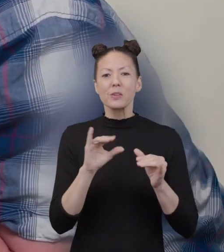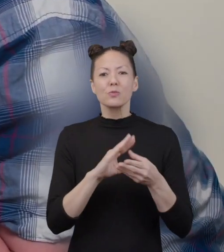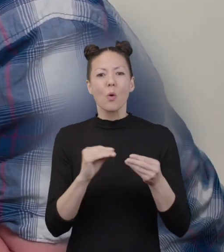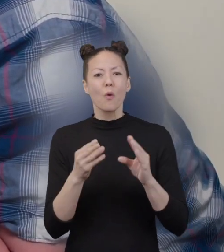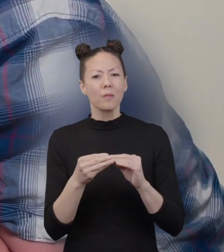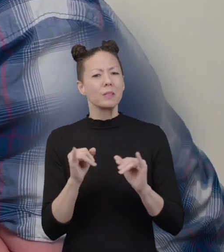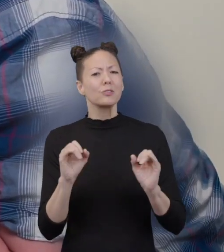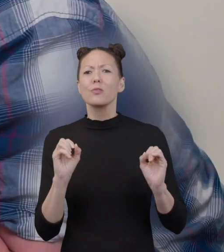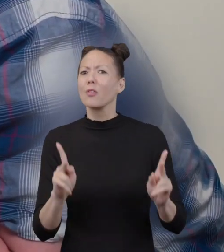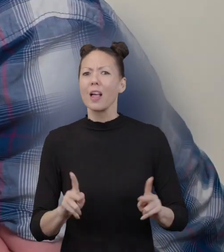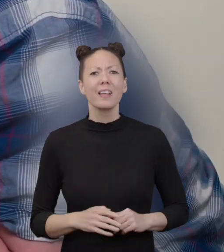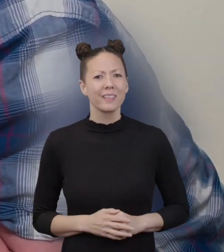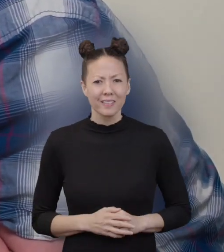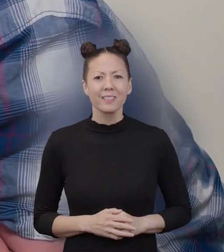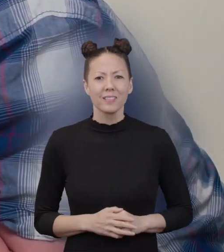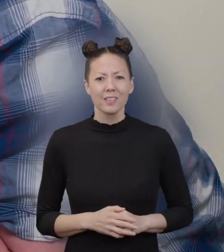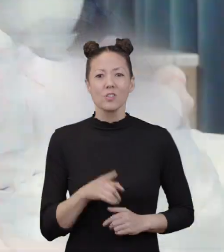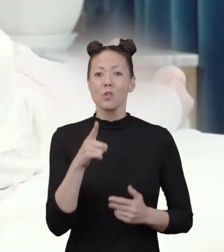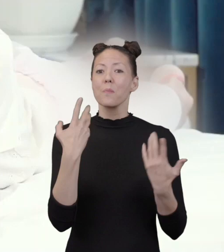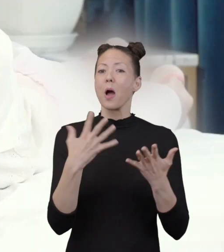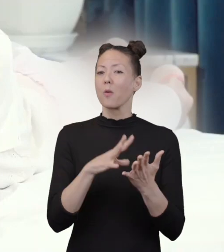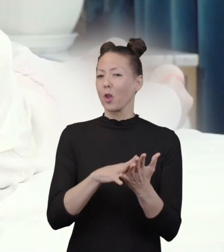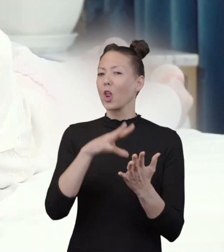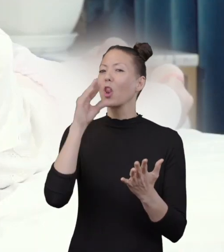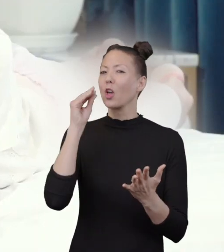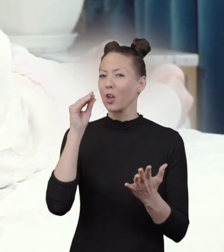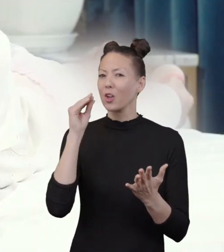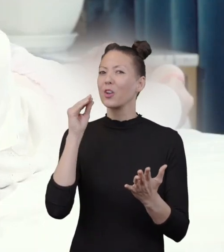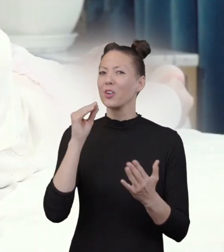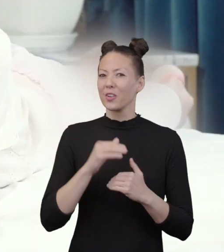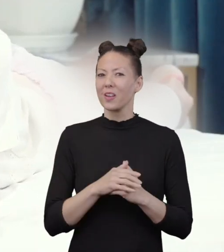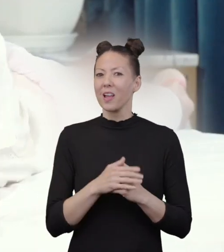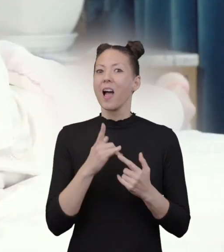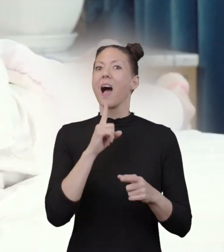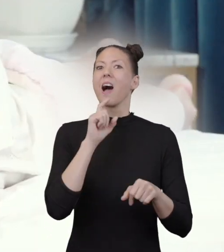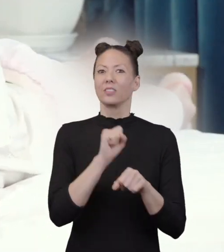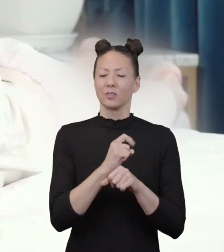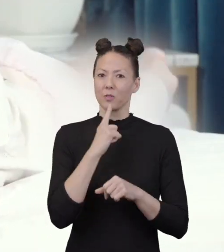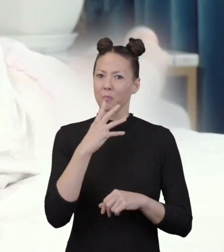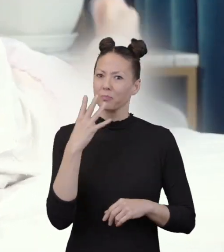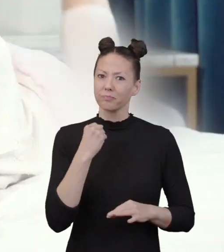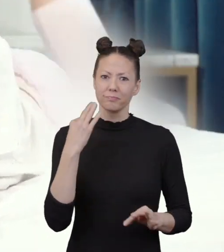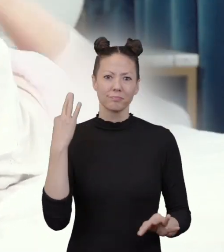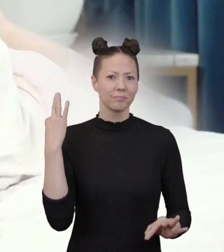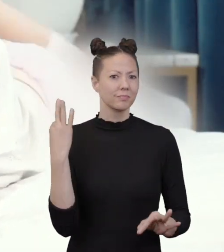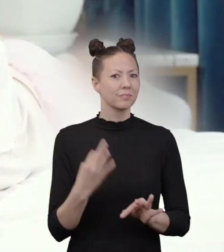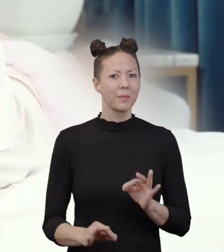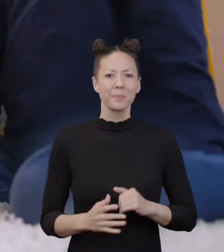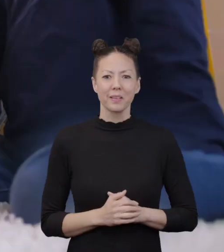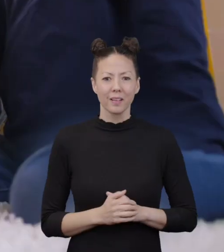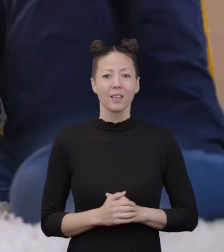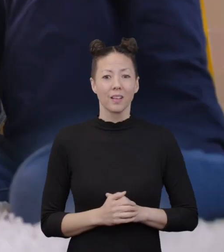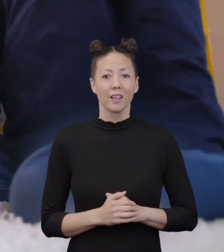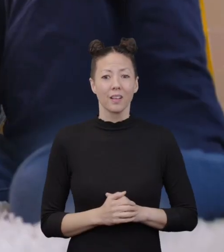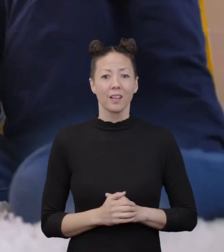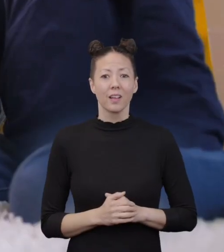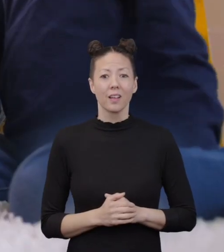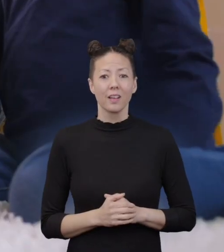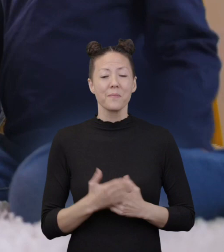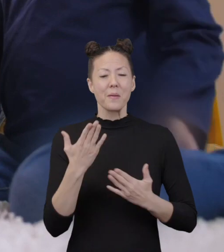similar stories, it's okay. You're about to learn. It's actually pretty simple. In